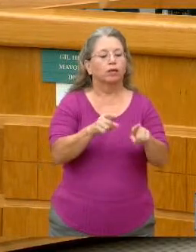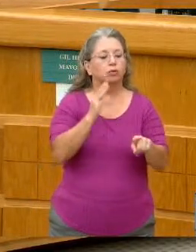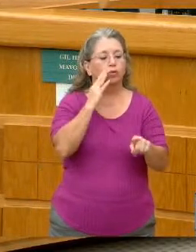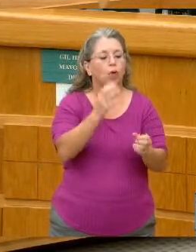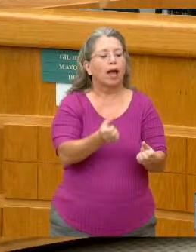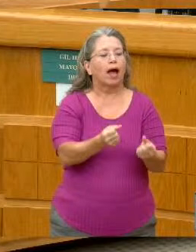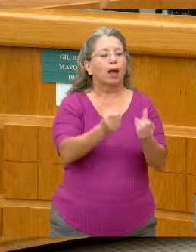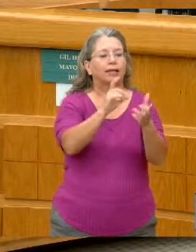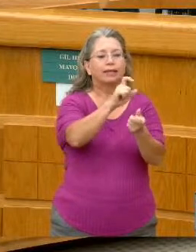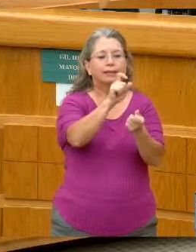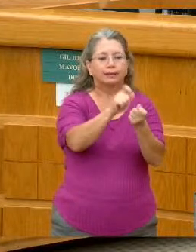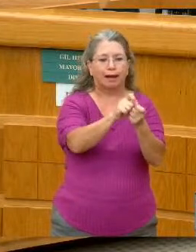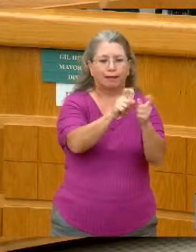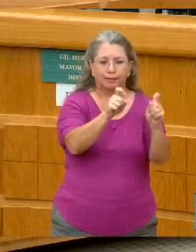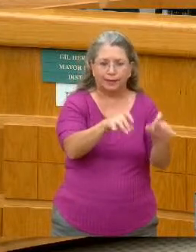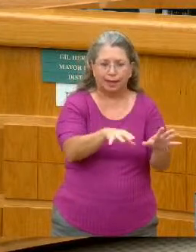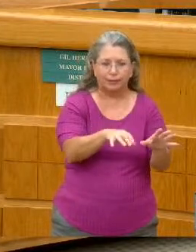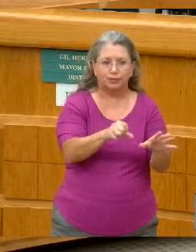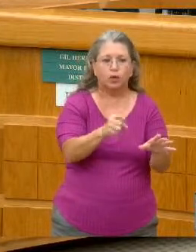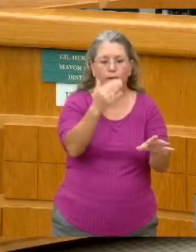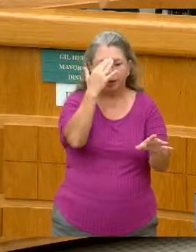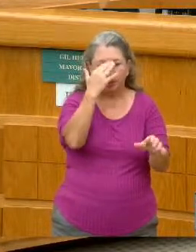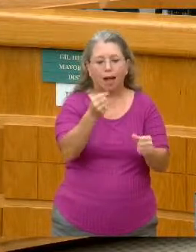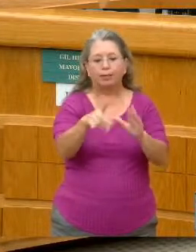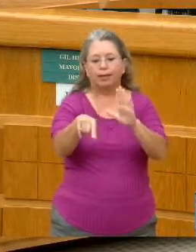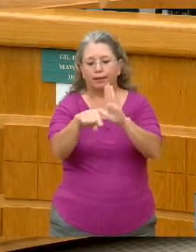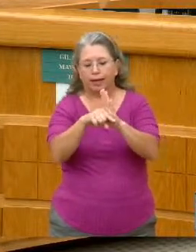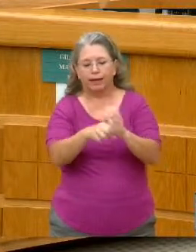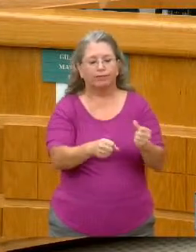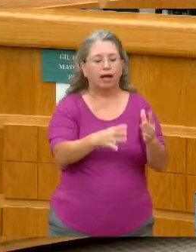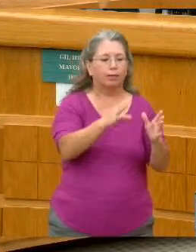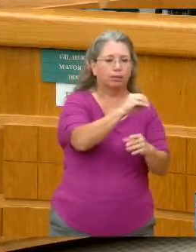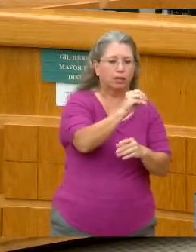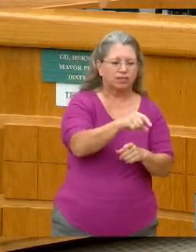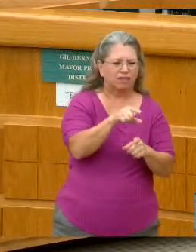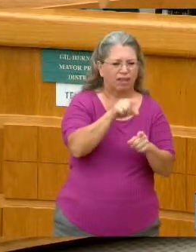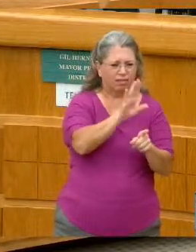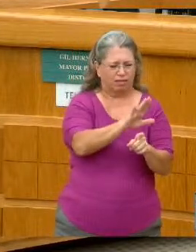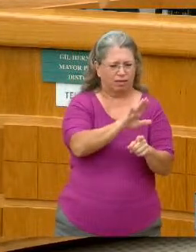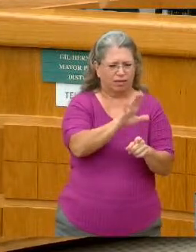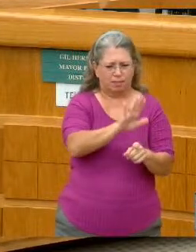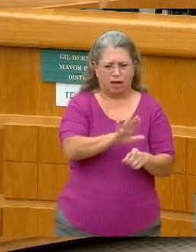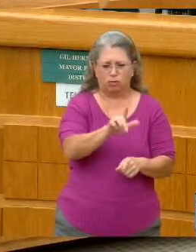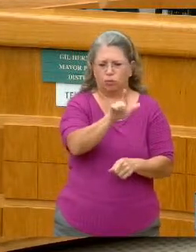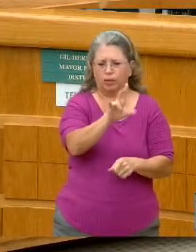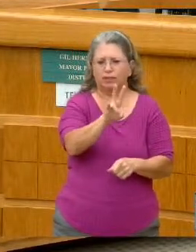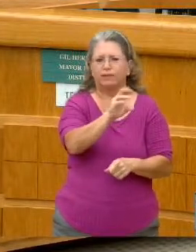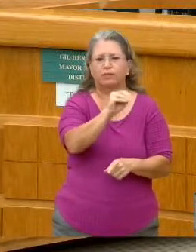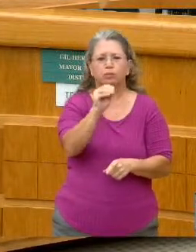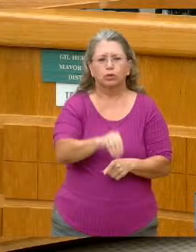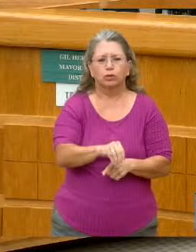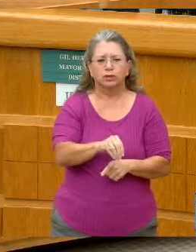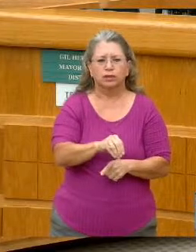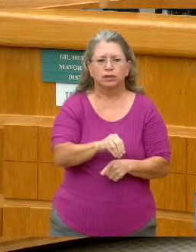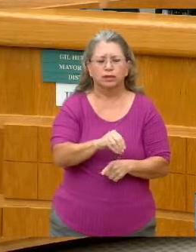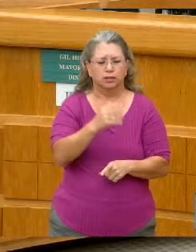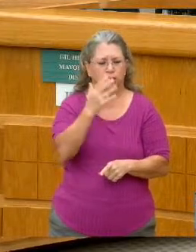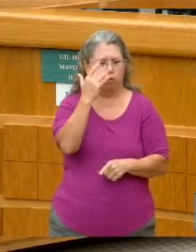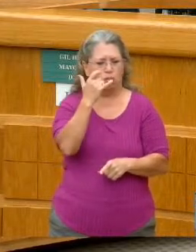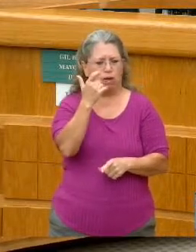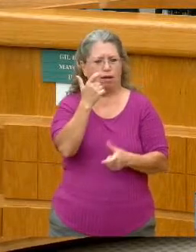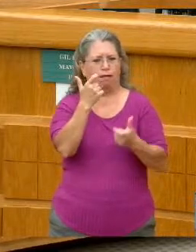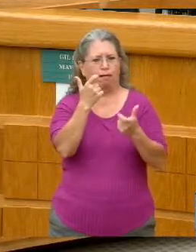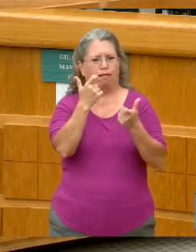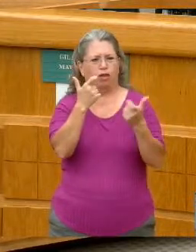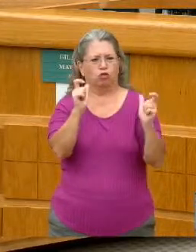are. And you'll notice that this is at 27% right now. And you might be wondering, why is there such a huge difference between these two